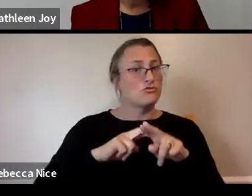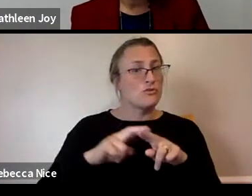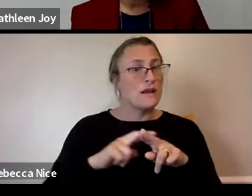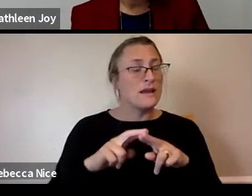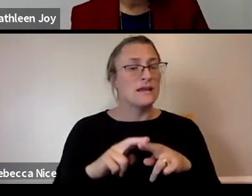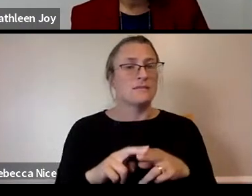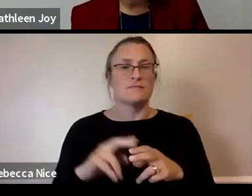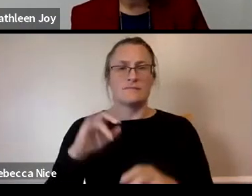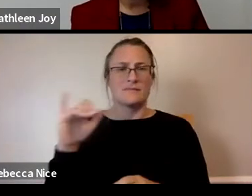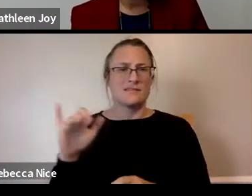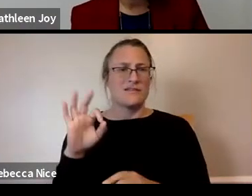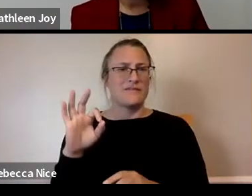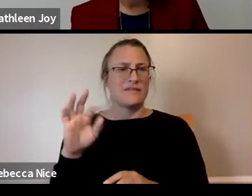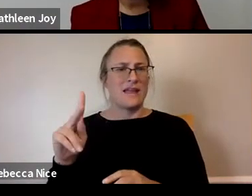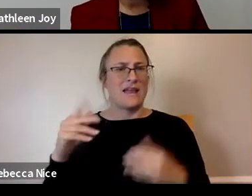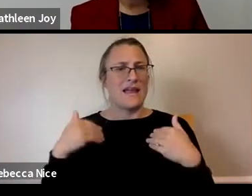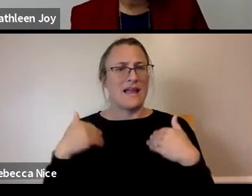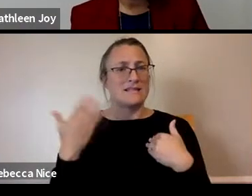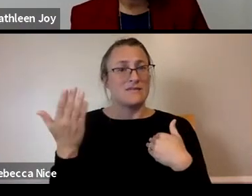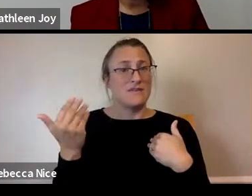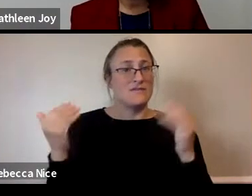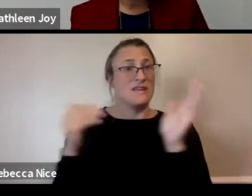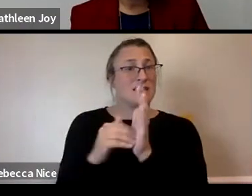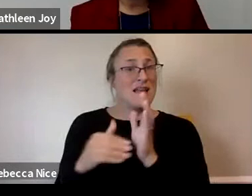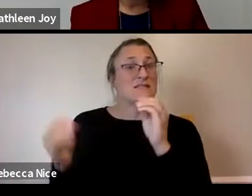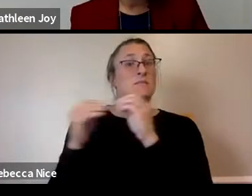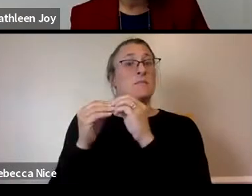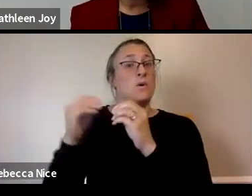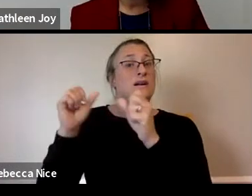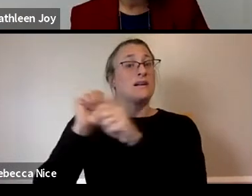has 15,000 more employees than before